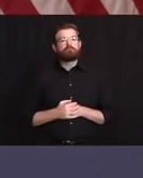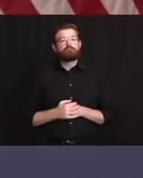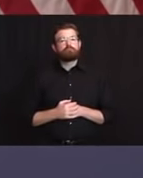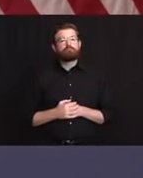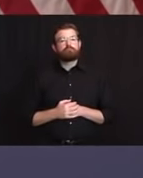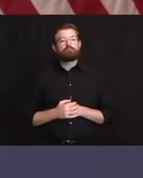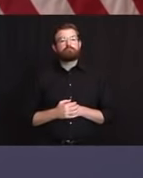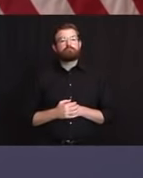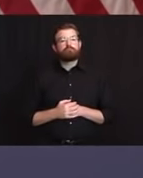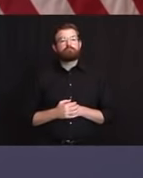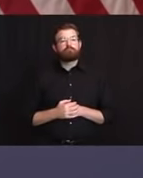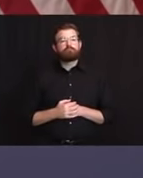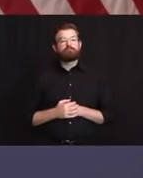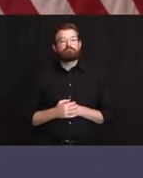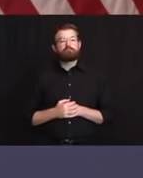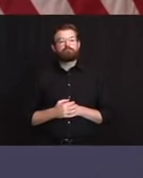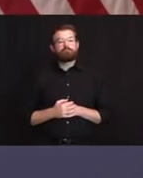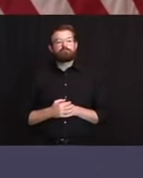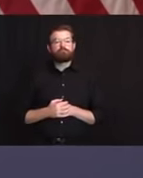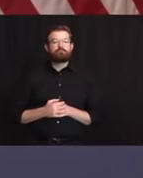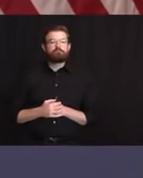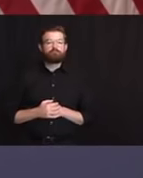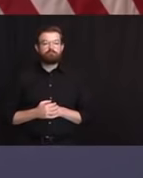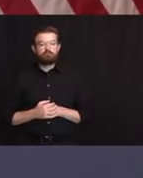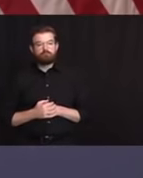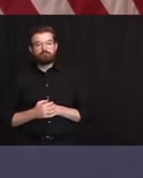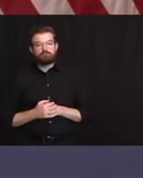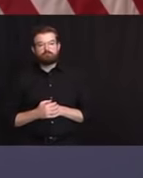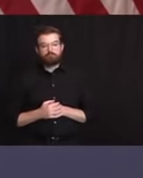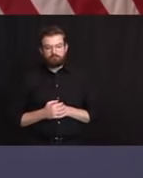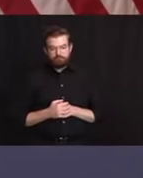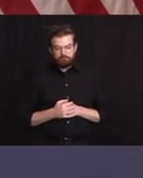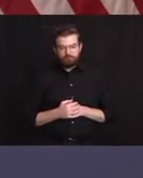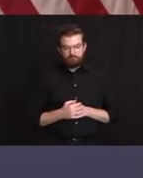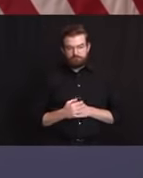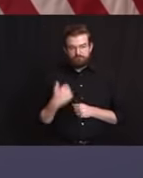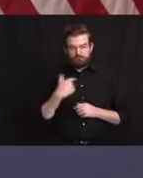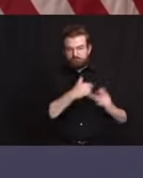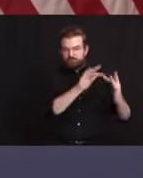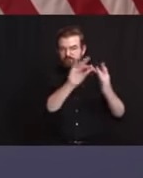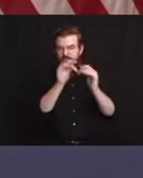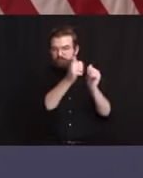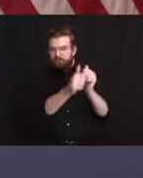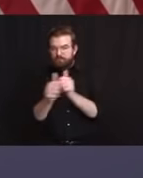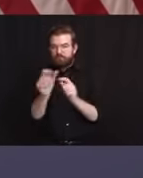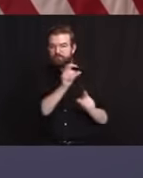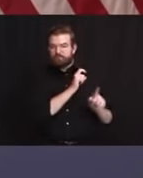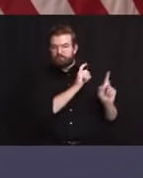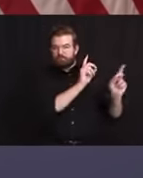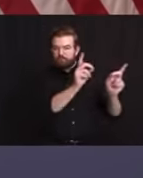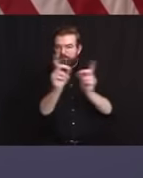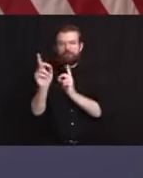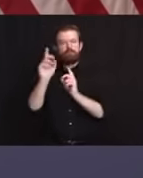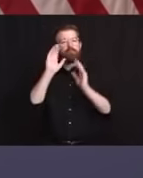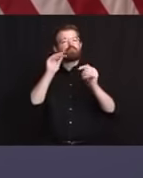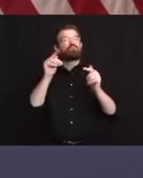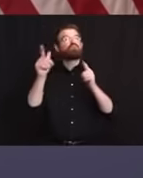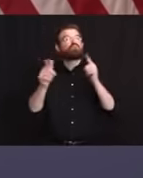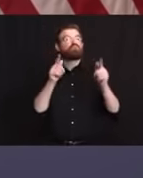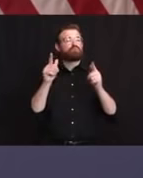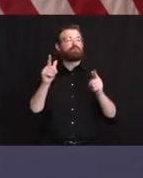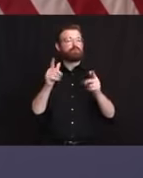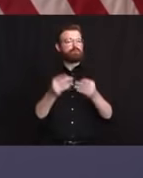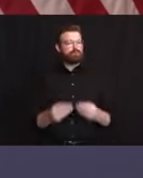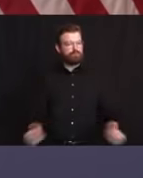our partners, it's a daily conversation in how we're going to mitigate that and hopefully eliminate those shootings altogether. And I just, with regards to the